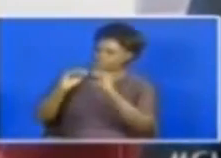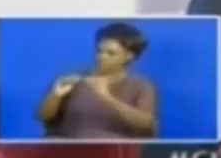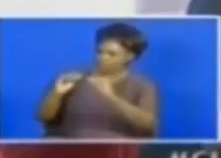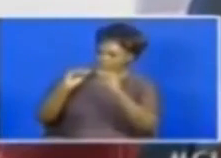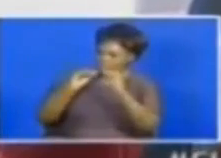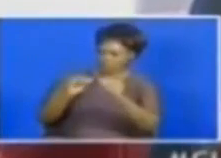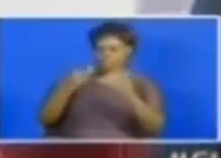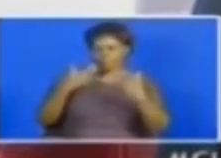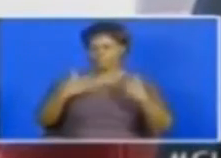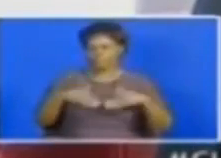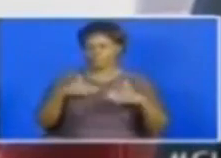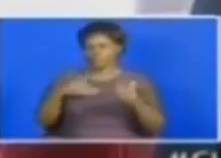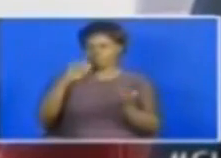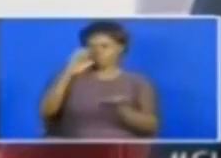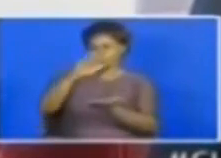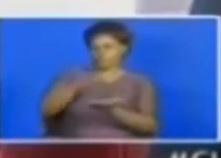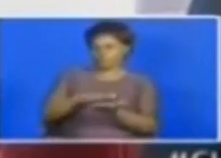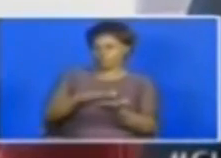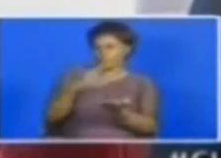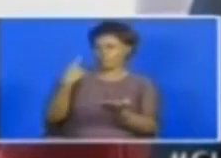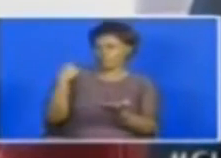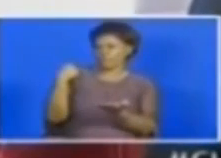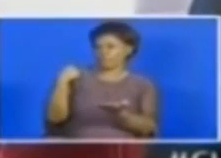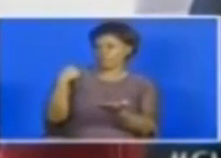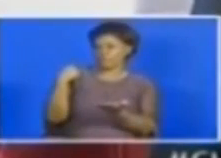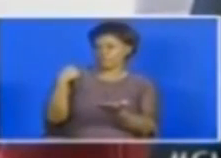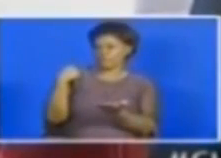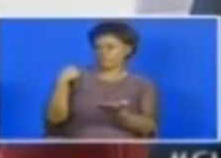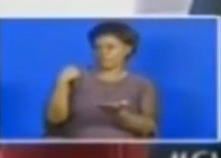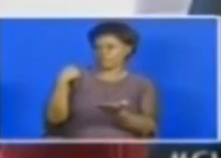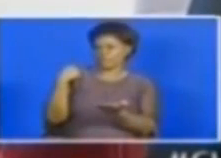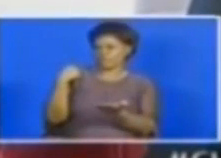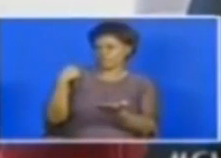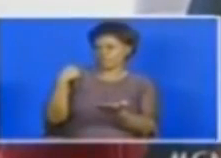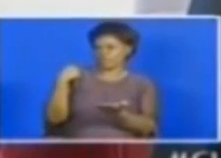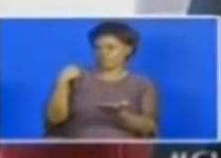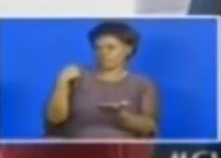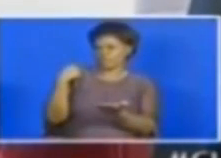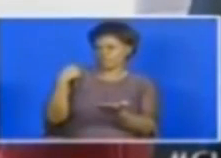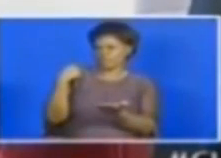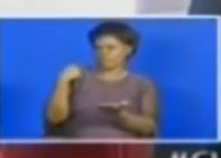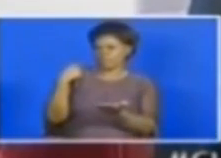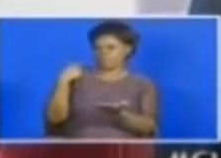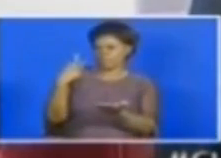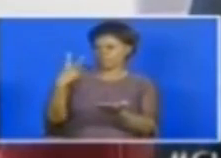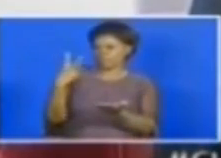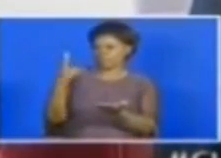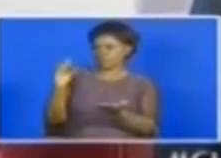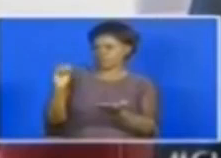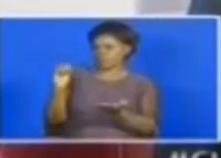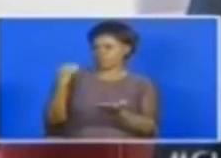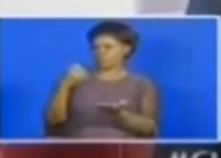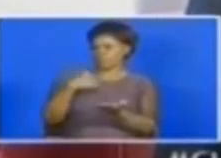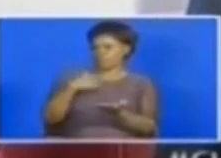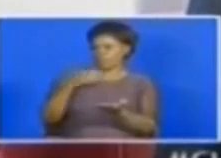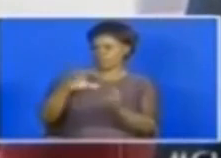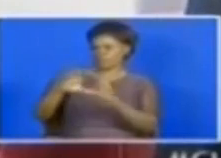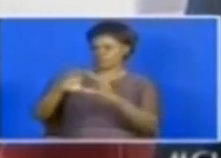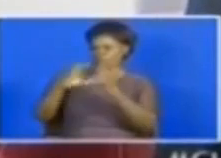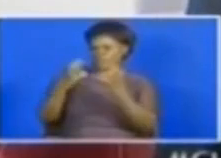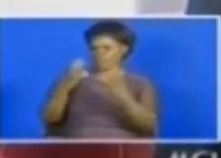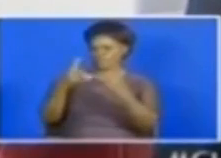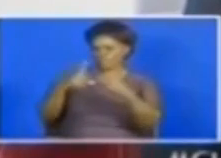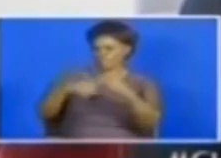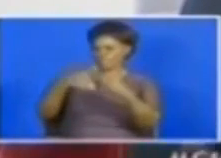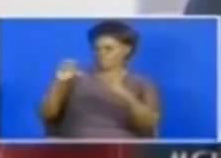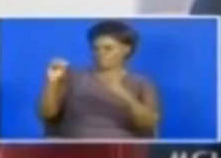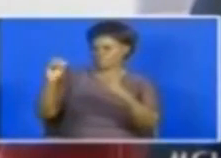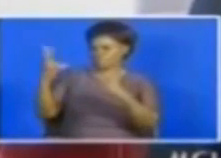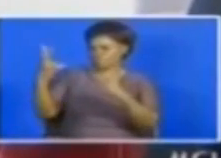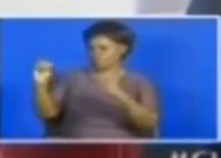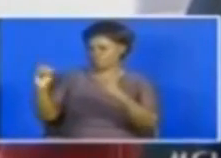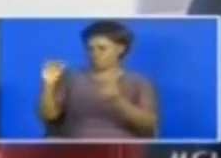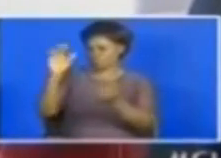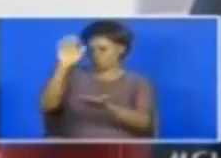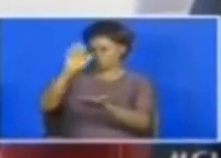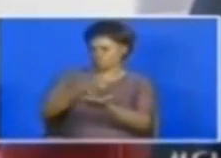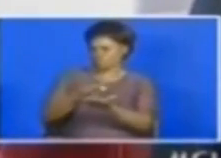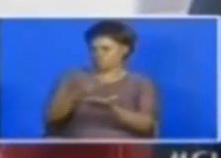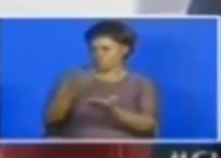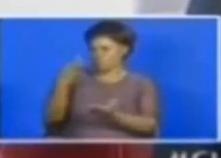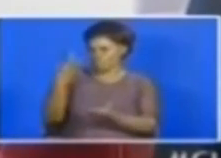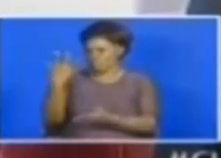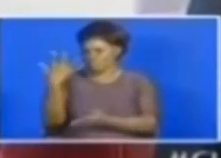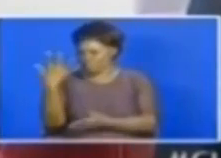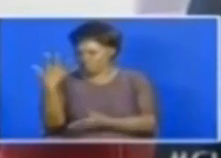We've trained people. We have reduced the number of classes, the class size. You know, in 2013, you were having 60, 70 people in our class. Mm-hmm. We have reduced that